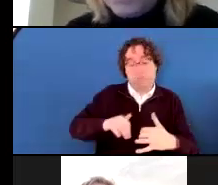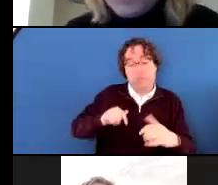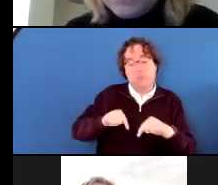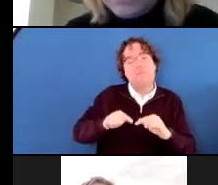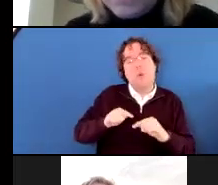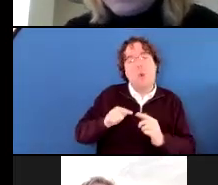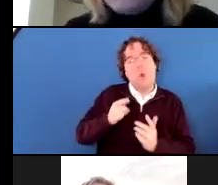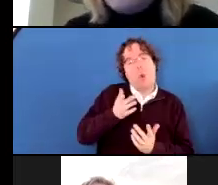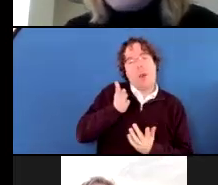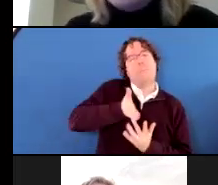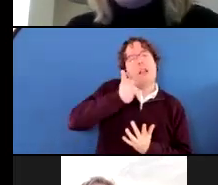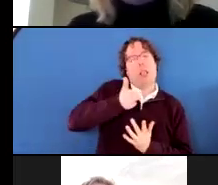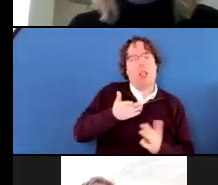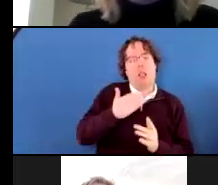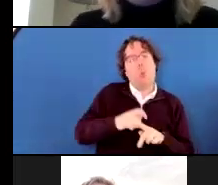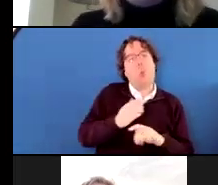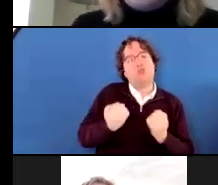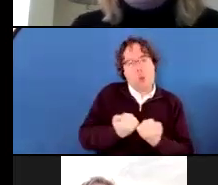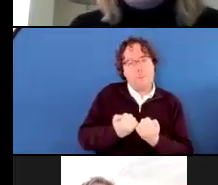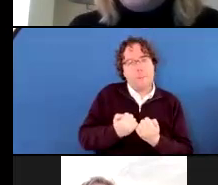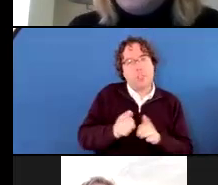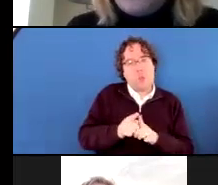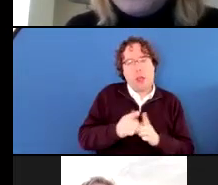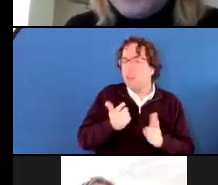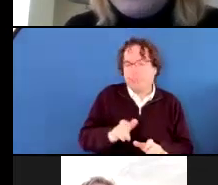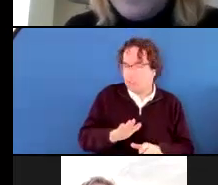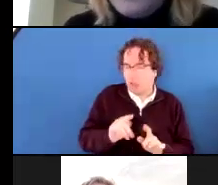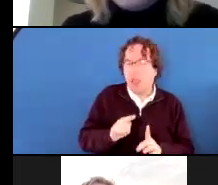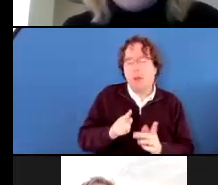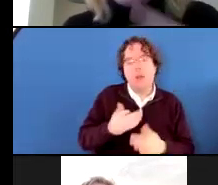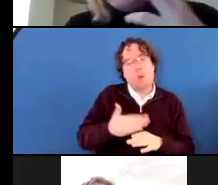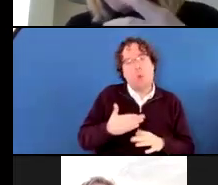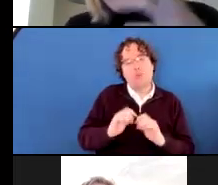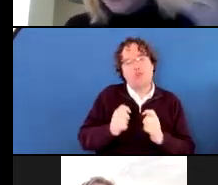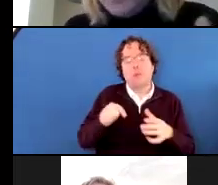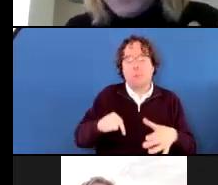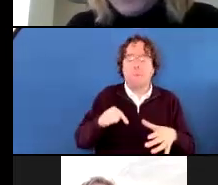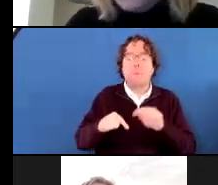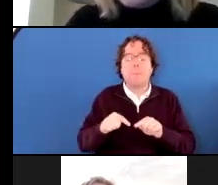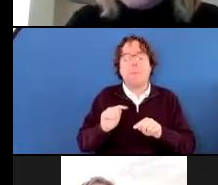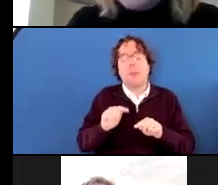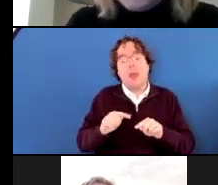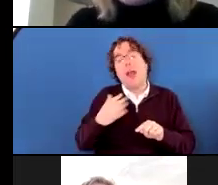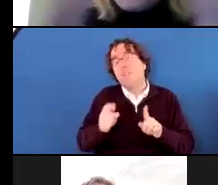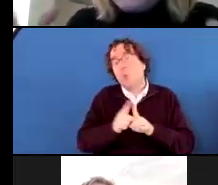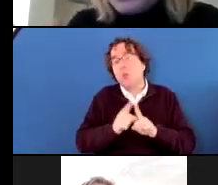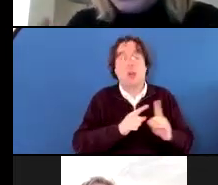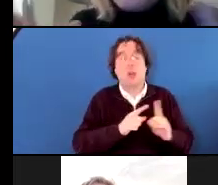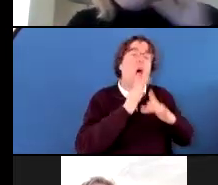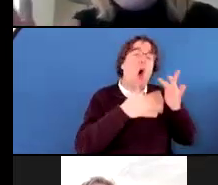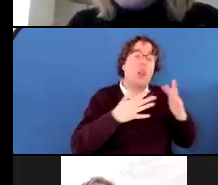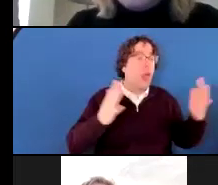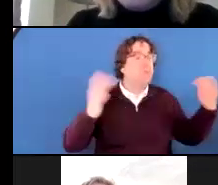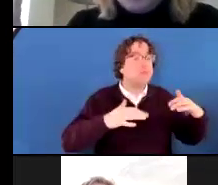January 2026. We also have an online assembly gathering with other fellows internationally,